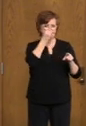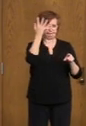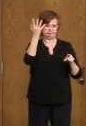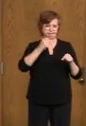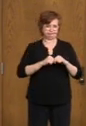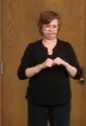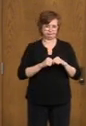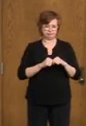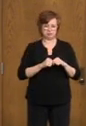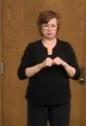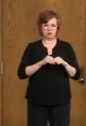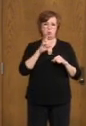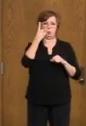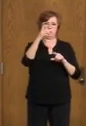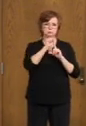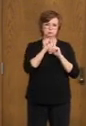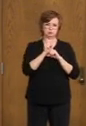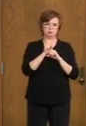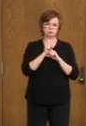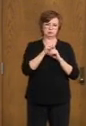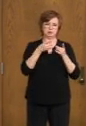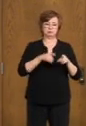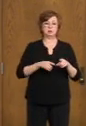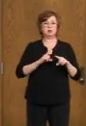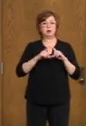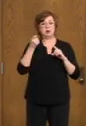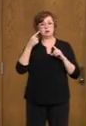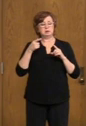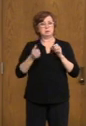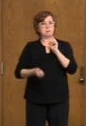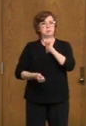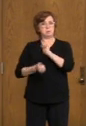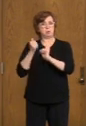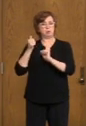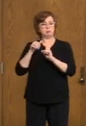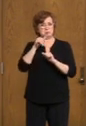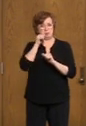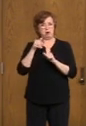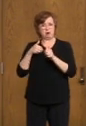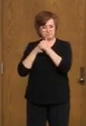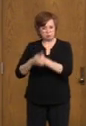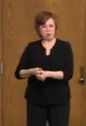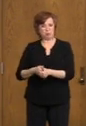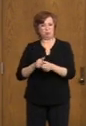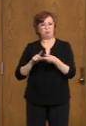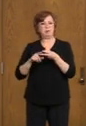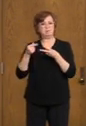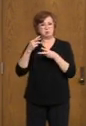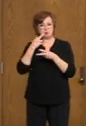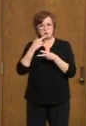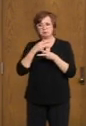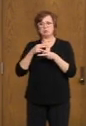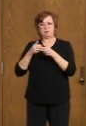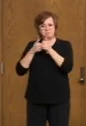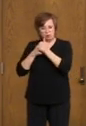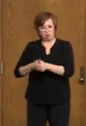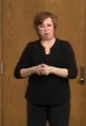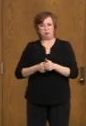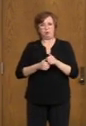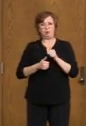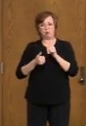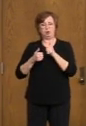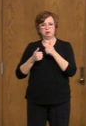of our restaurants in this province are adhering to the public health orders that are in place. But there are these few outliers that are not.